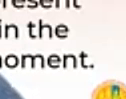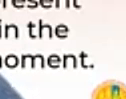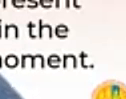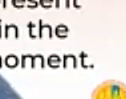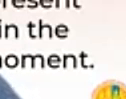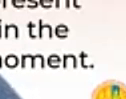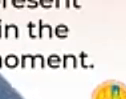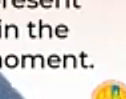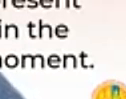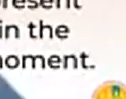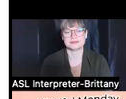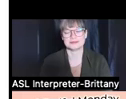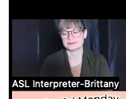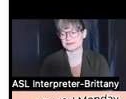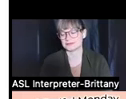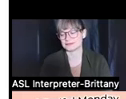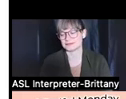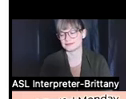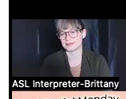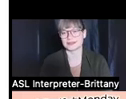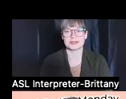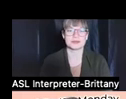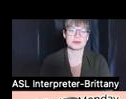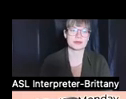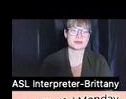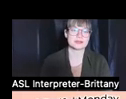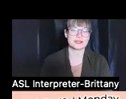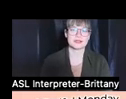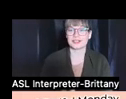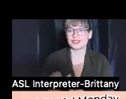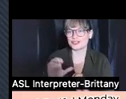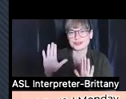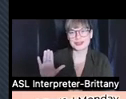this one. You're doing great, Anna. Thank you.